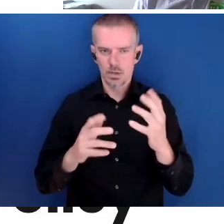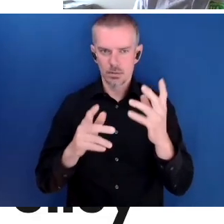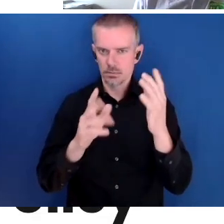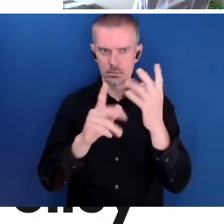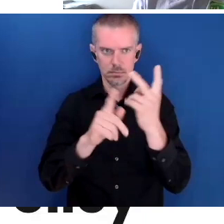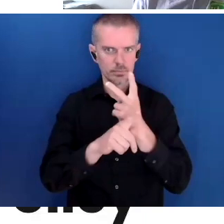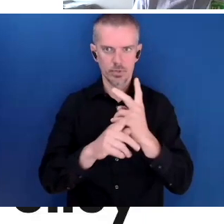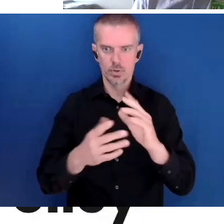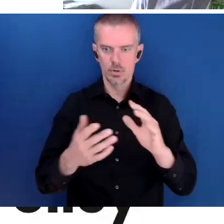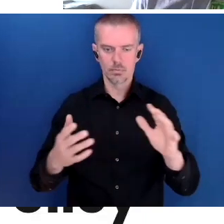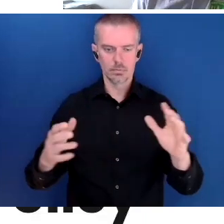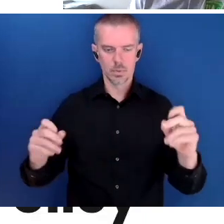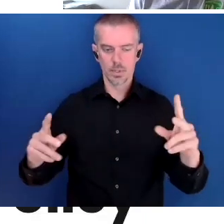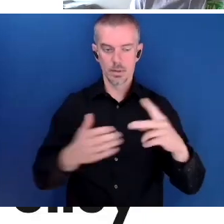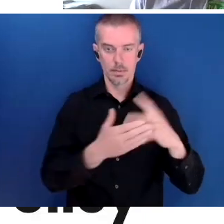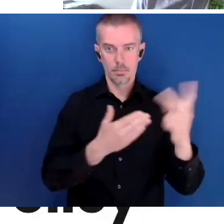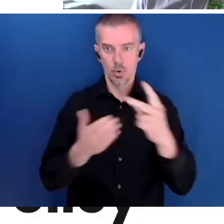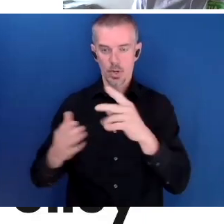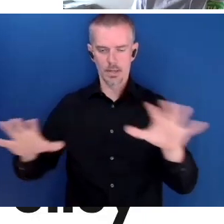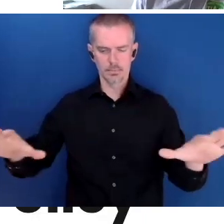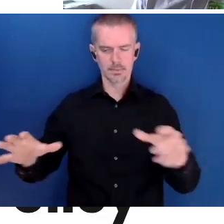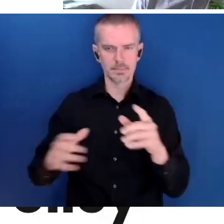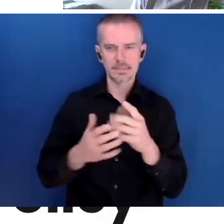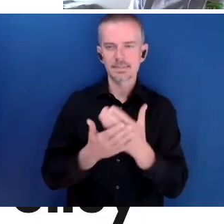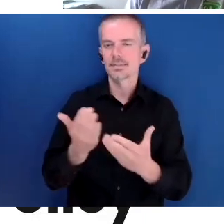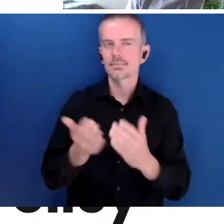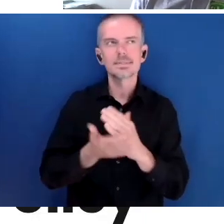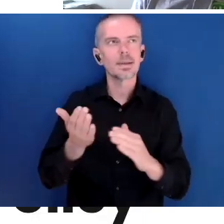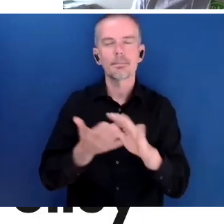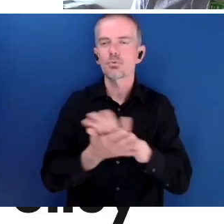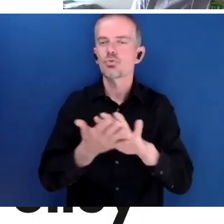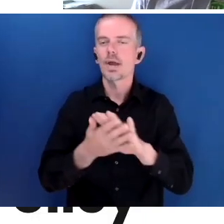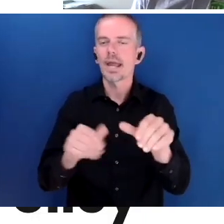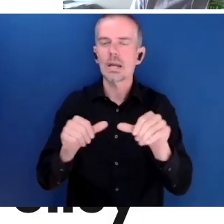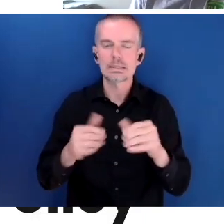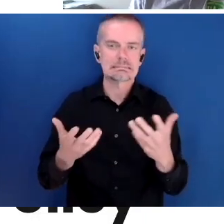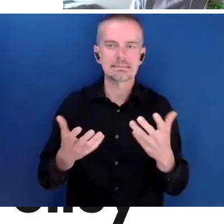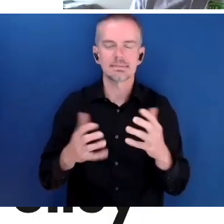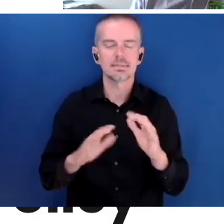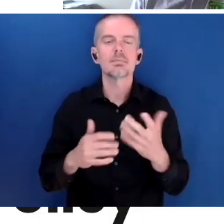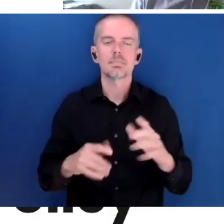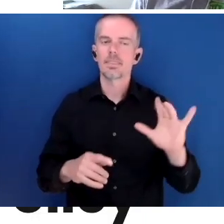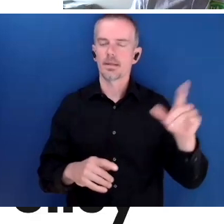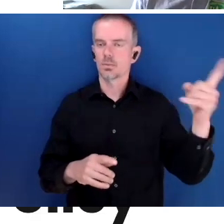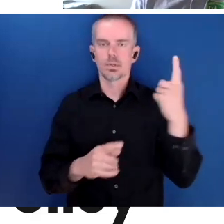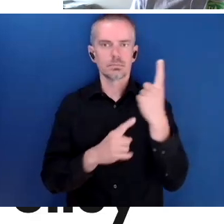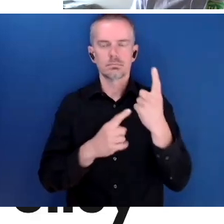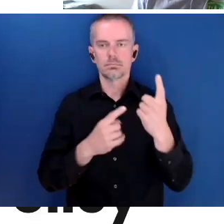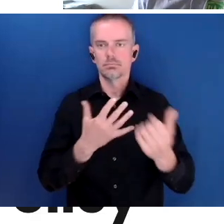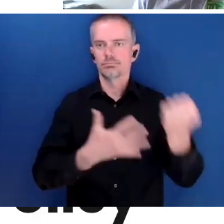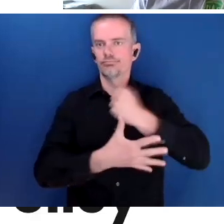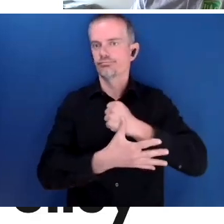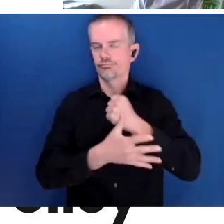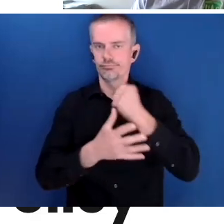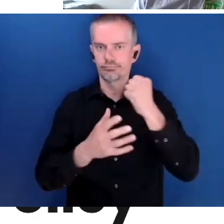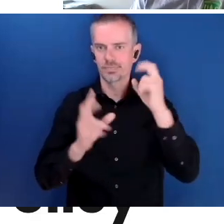areas between programs. But this is a really core consideration that we often have in the Forest Service, because this is one